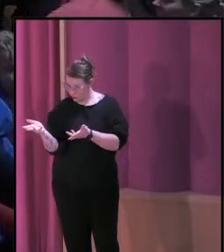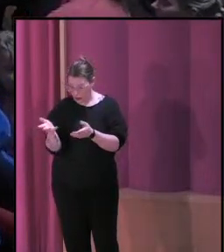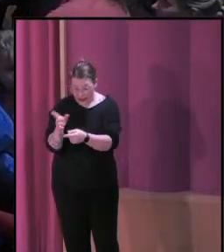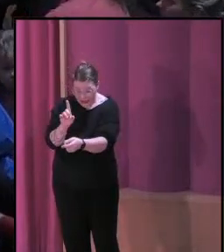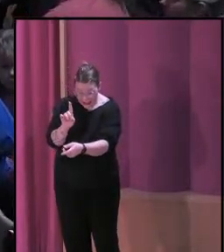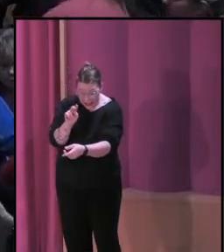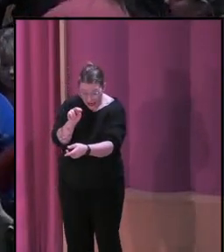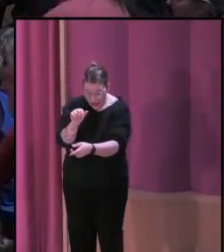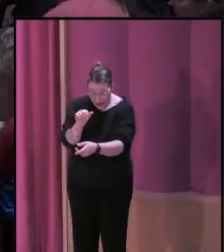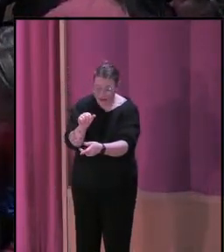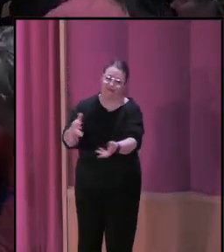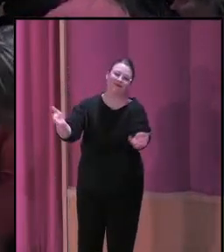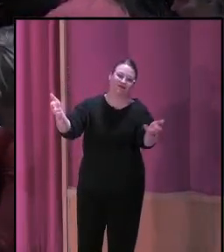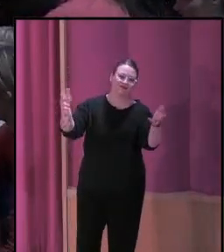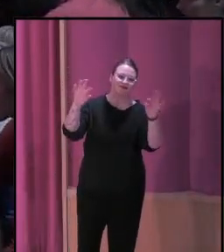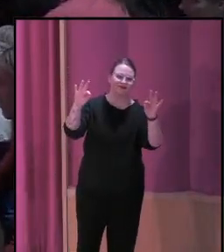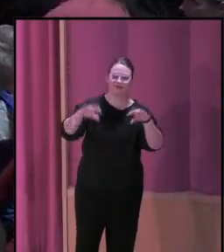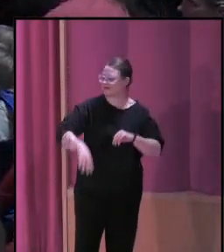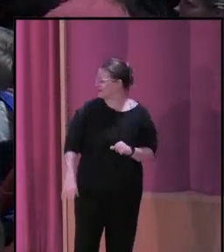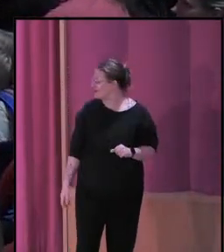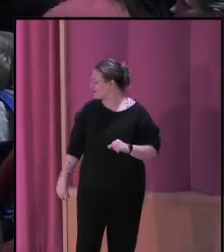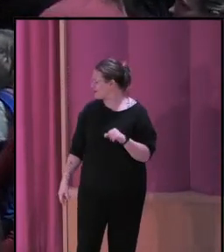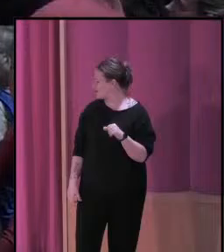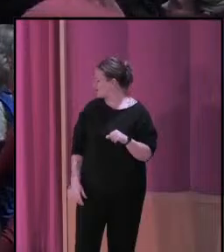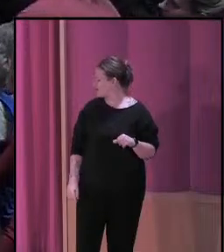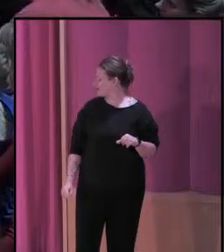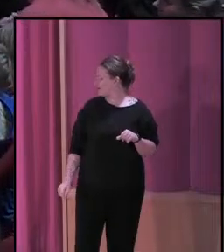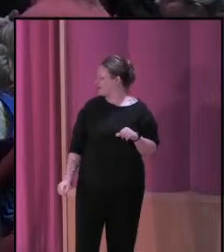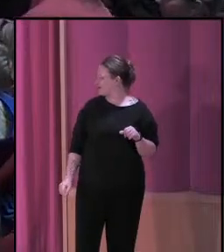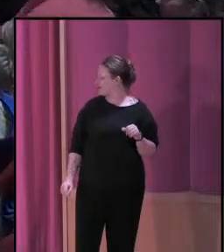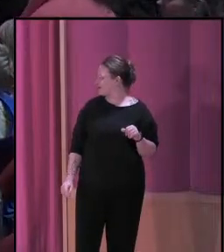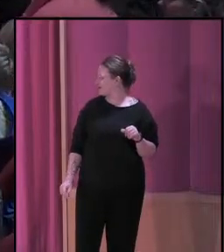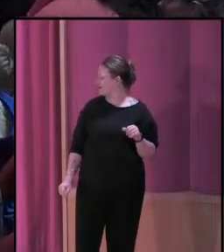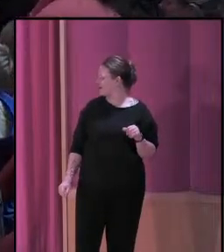DNA, exactly. So,